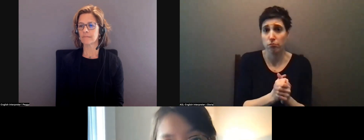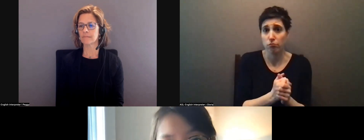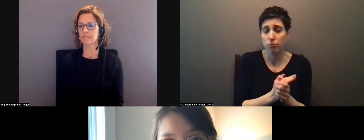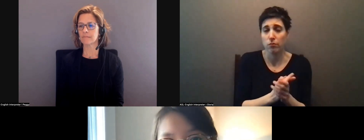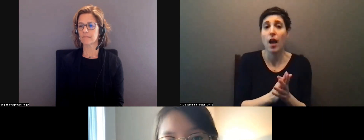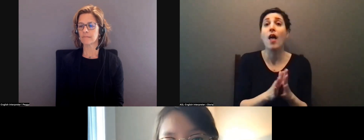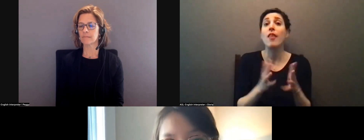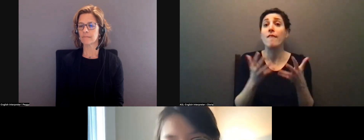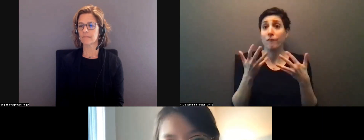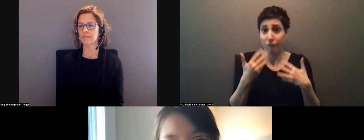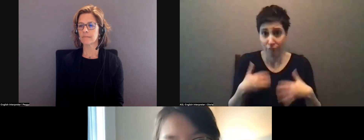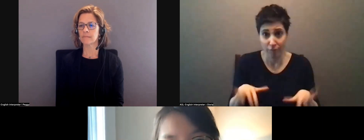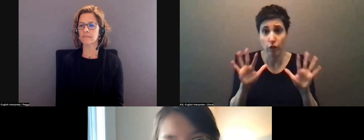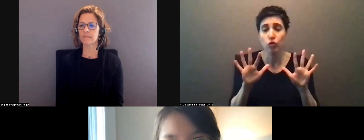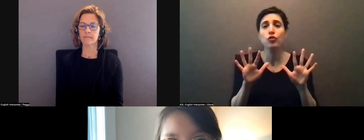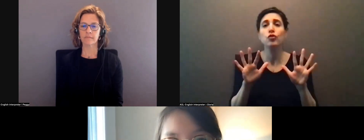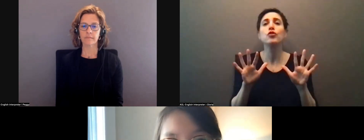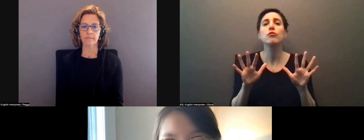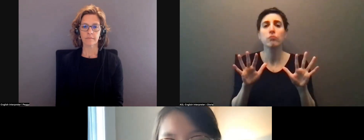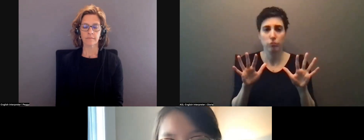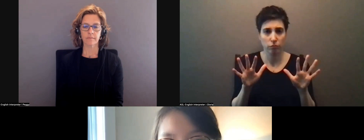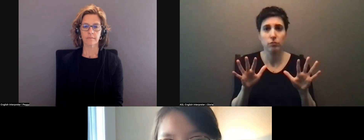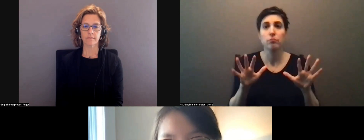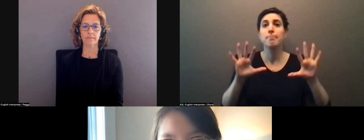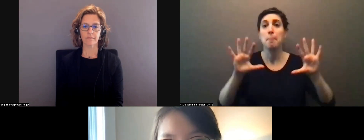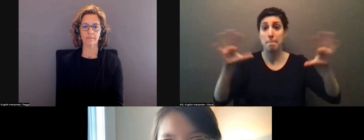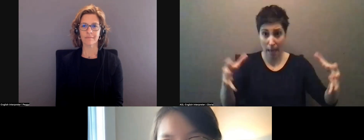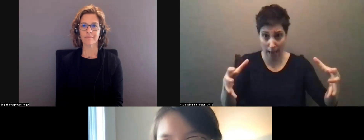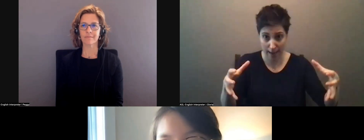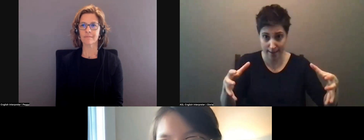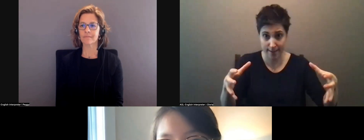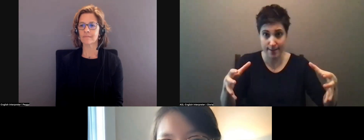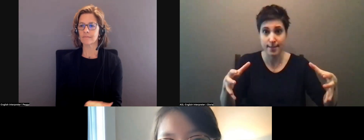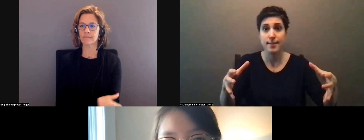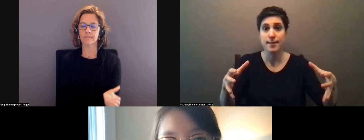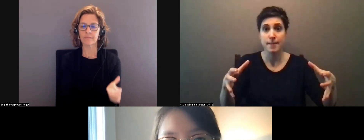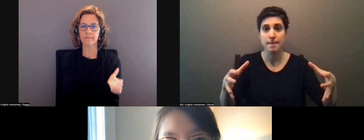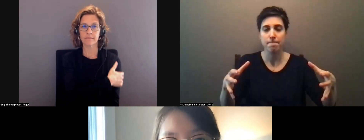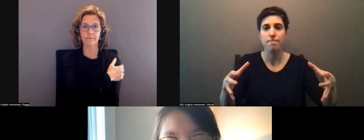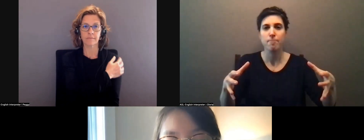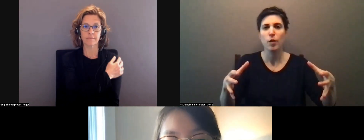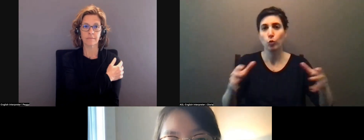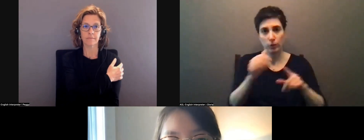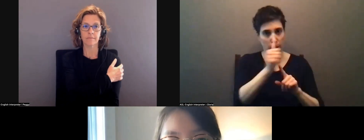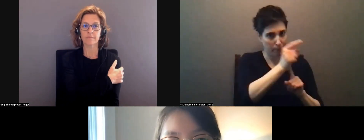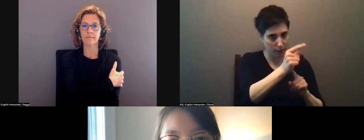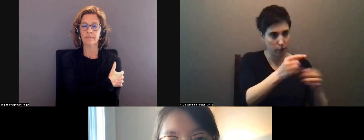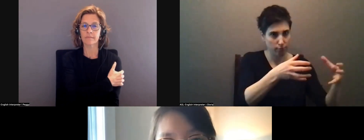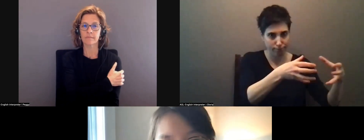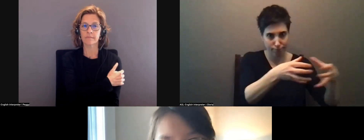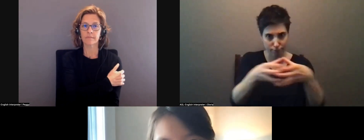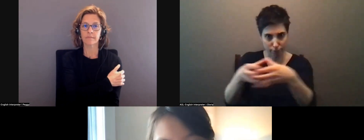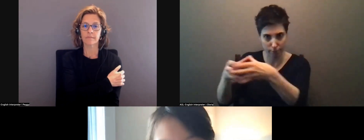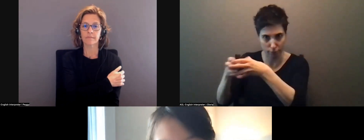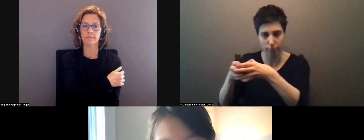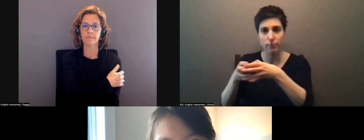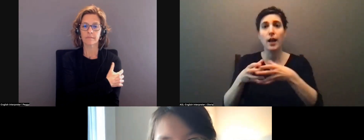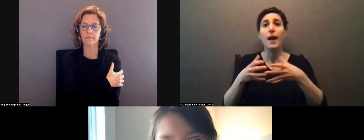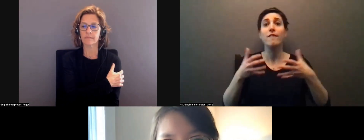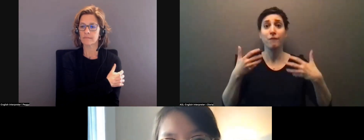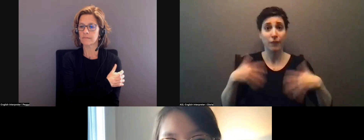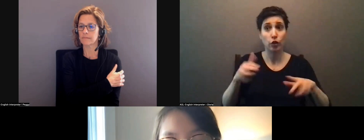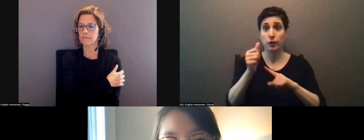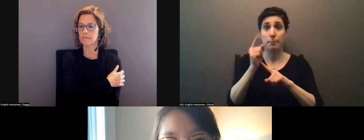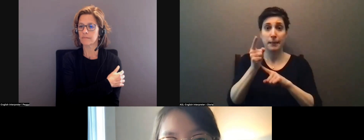then we'll kind of wrap. So we'll recapture you after the 10 minutes, and then have in the main